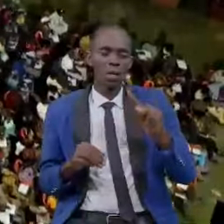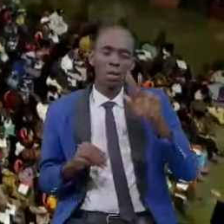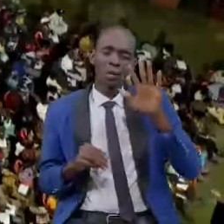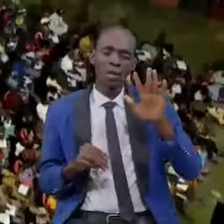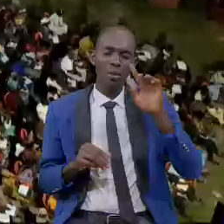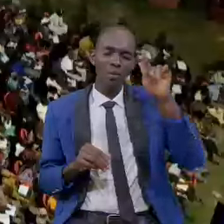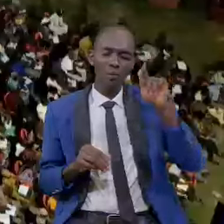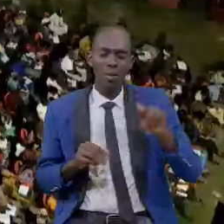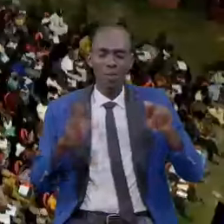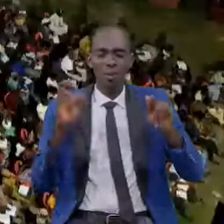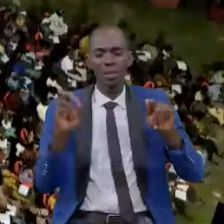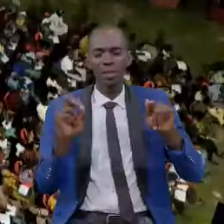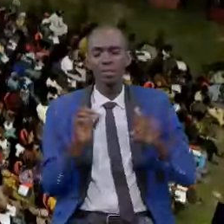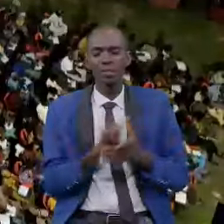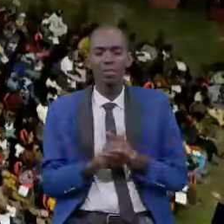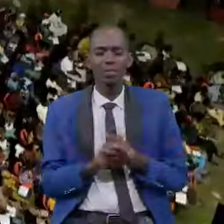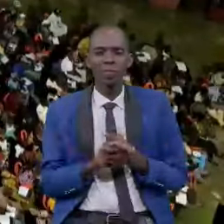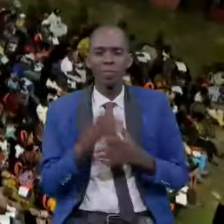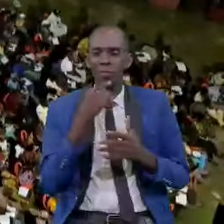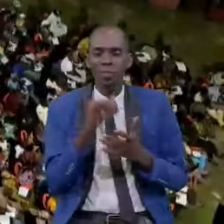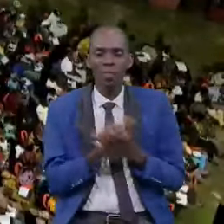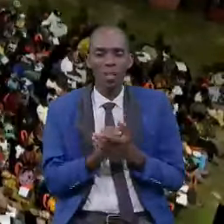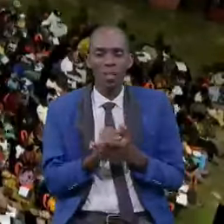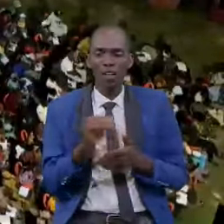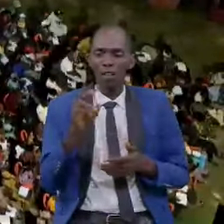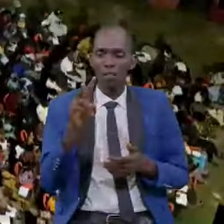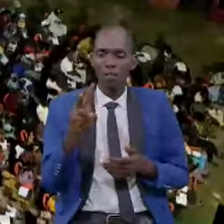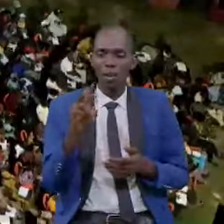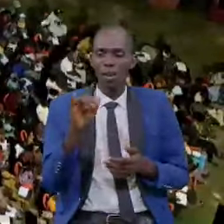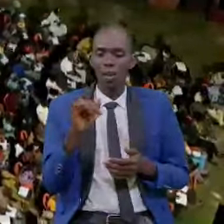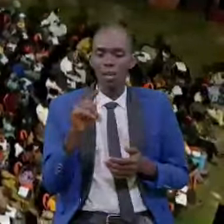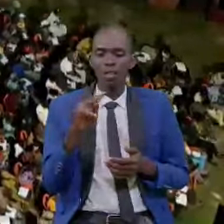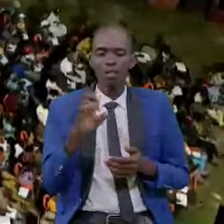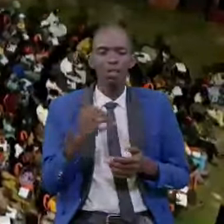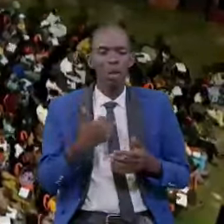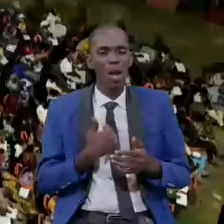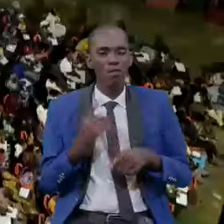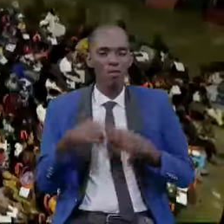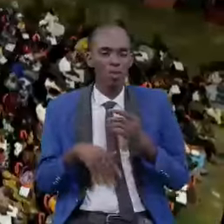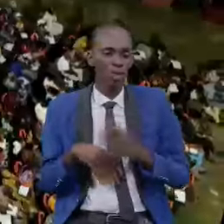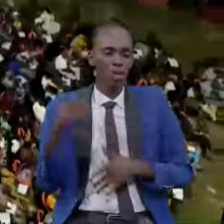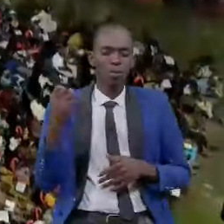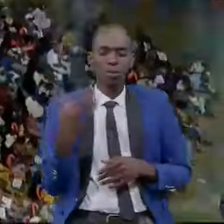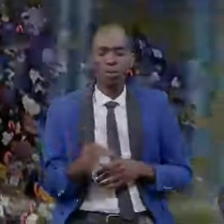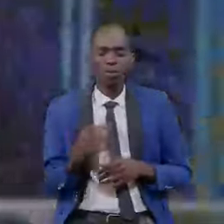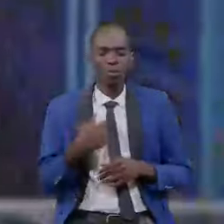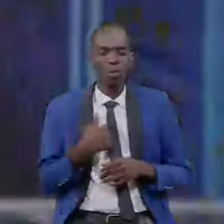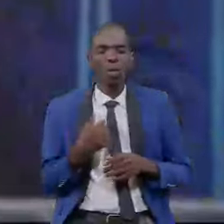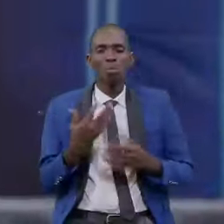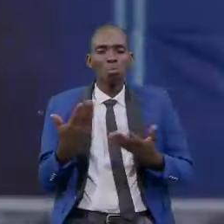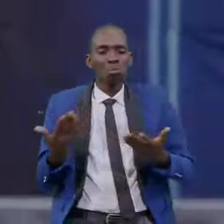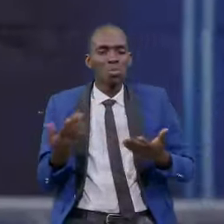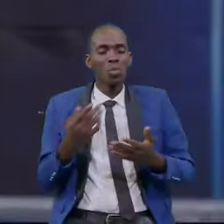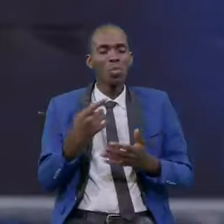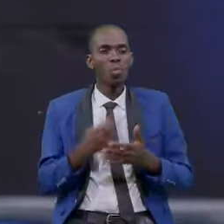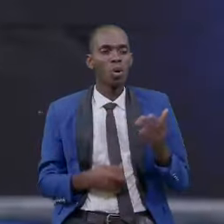Jesus said, virtue is gone out of me. What healed the woman is the virtue